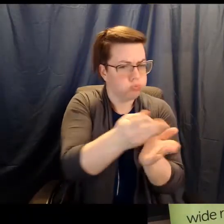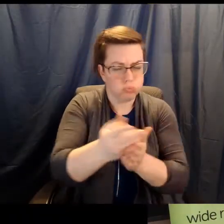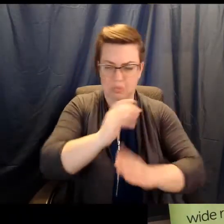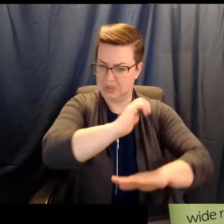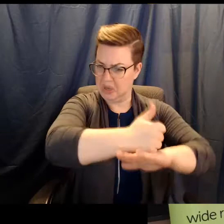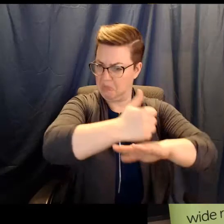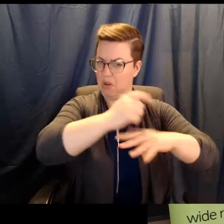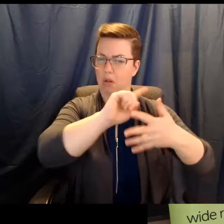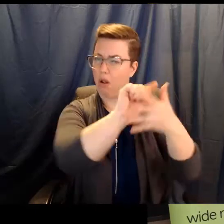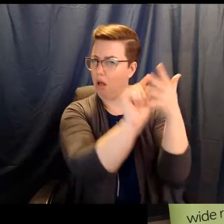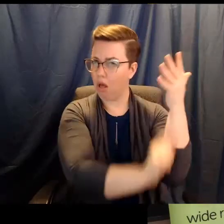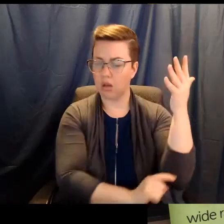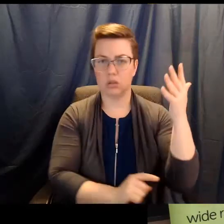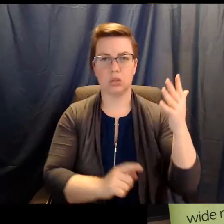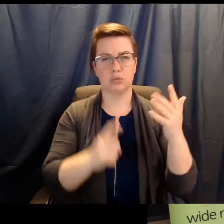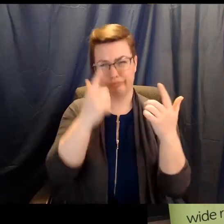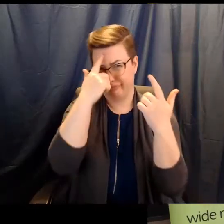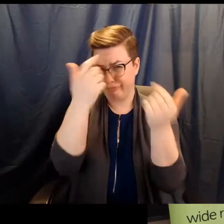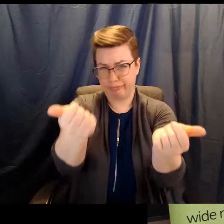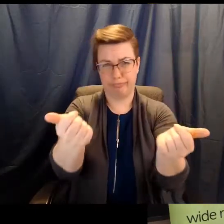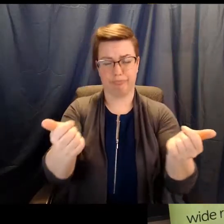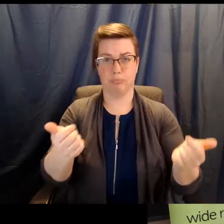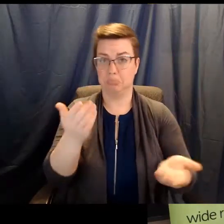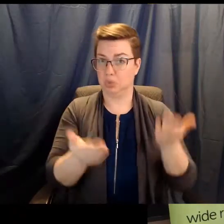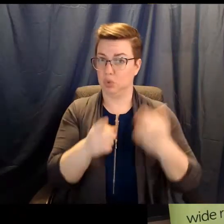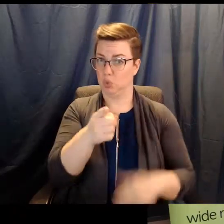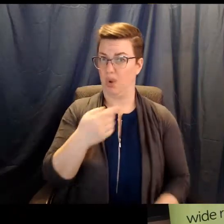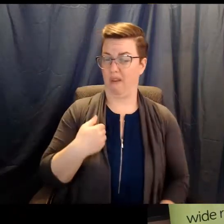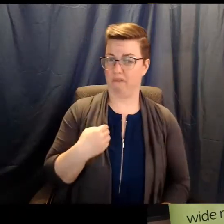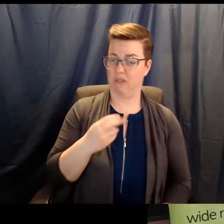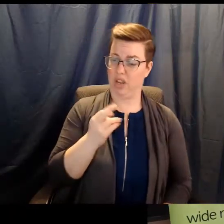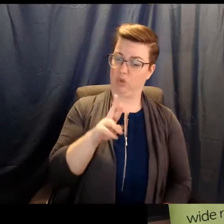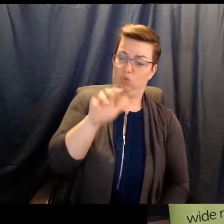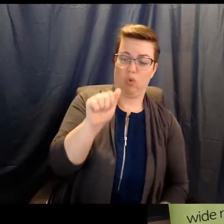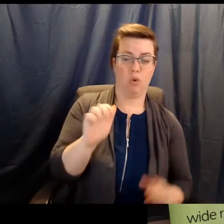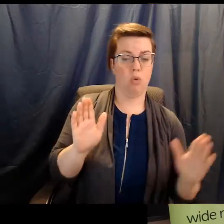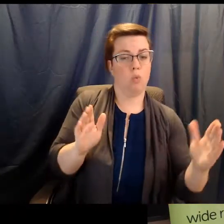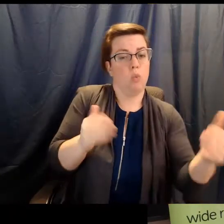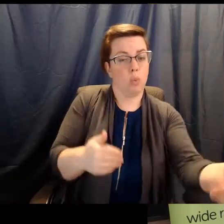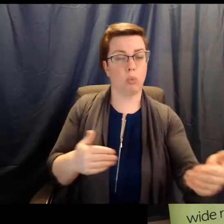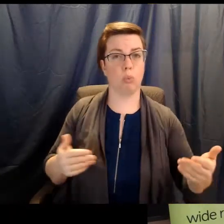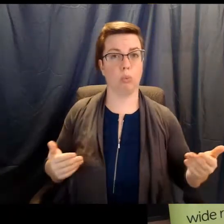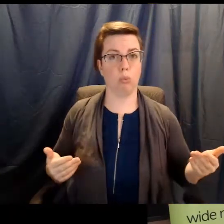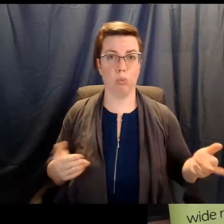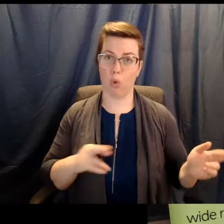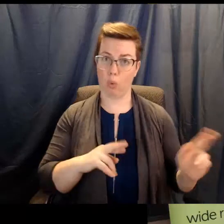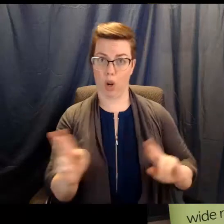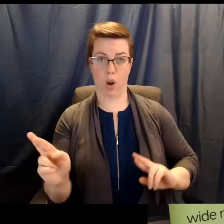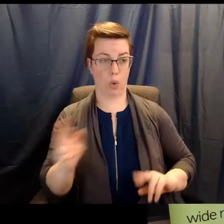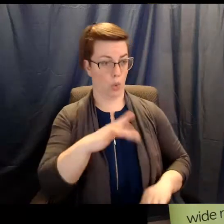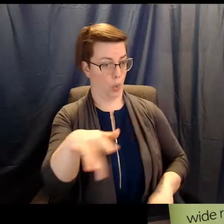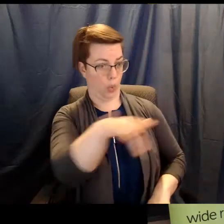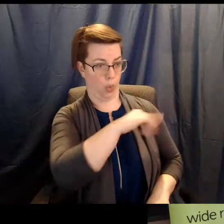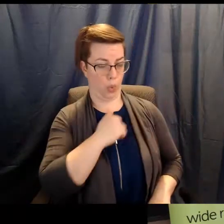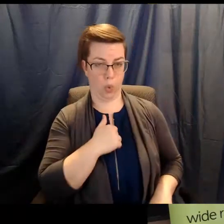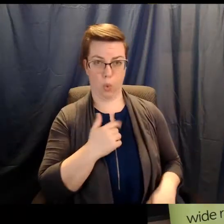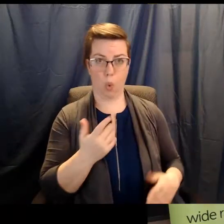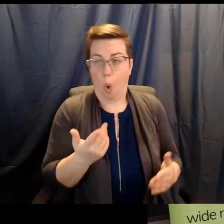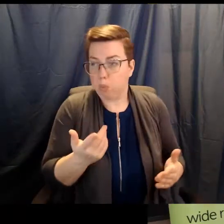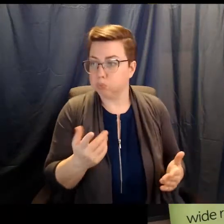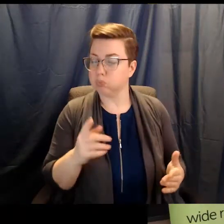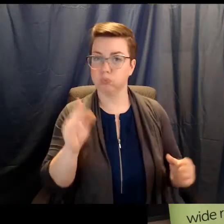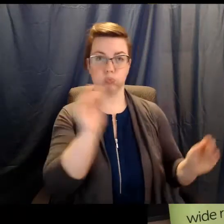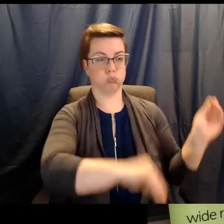of stuff out of one of the rooms in your house because you have an extra room, you just happen to have one, all the power to you. Nothing wrong with doing